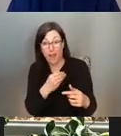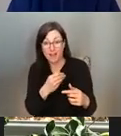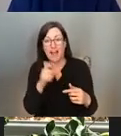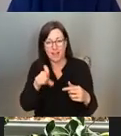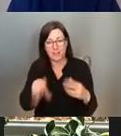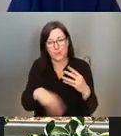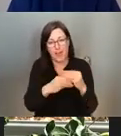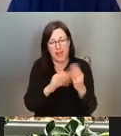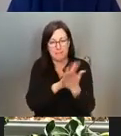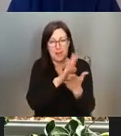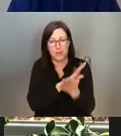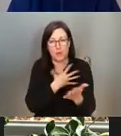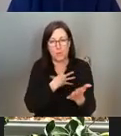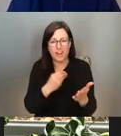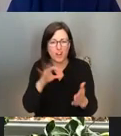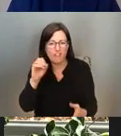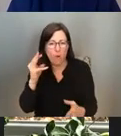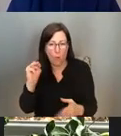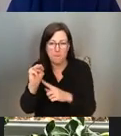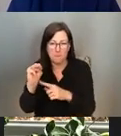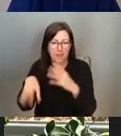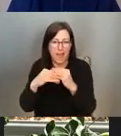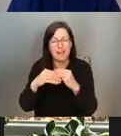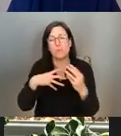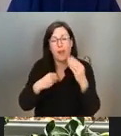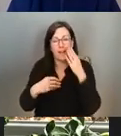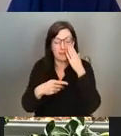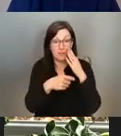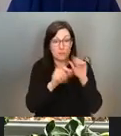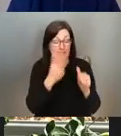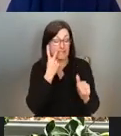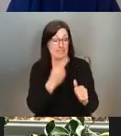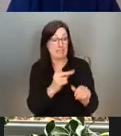make it pop out visually. And so the learner can see that